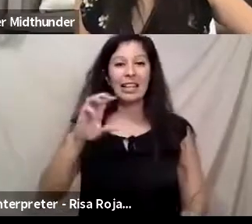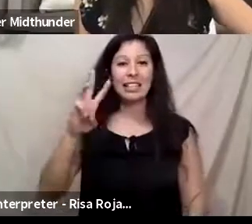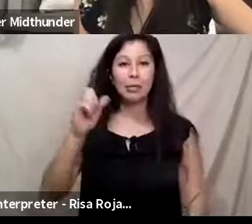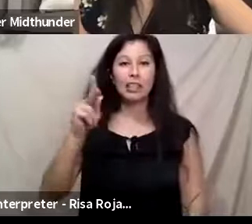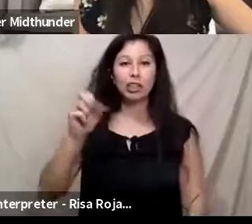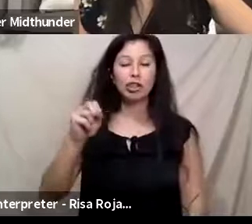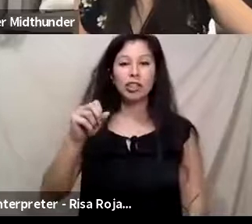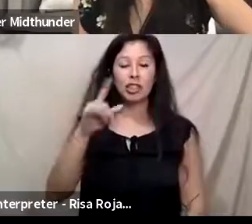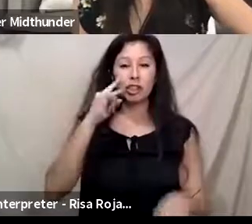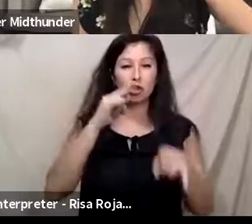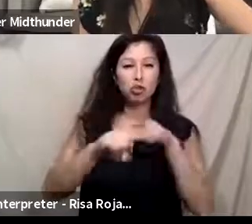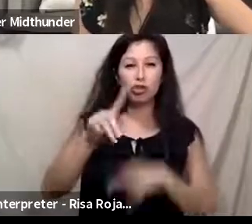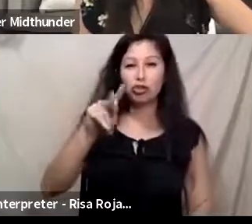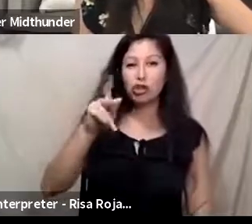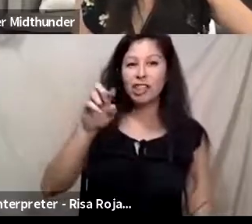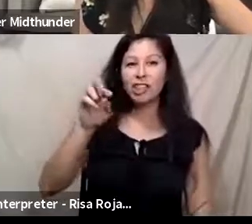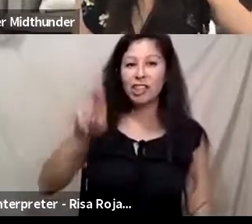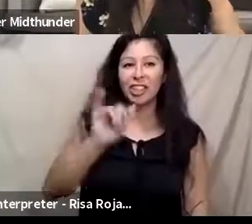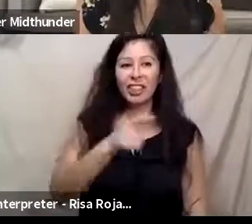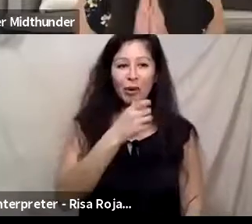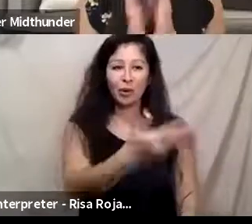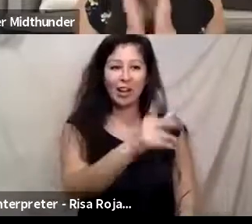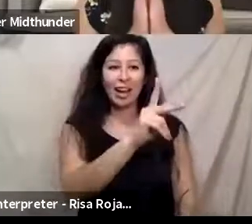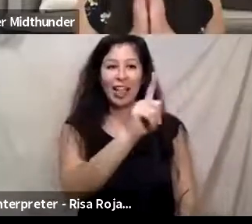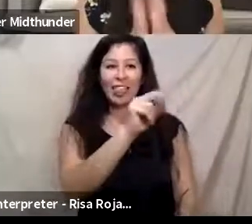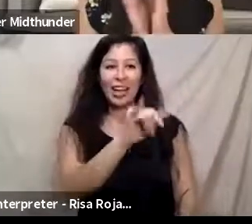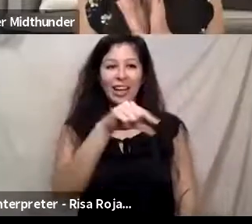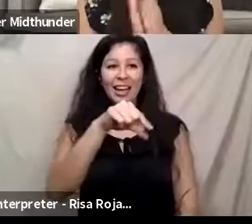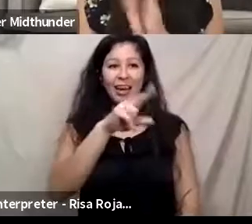series Trickster. So here is Kalani Queypo.